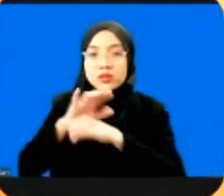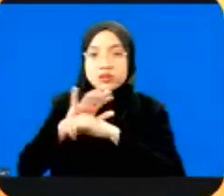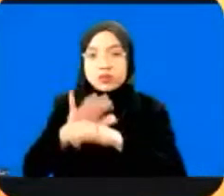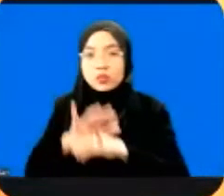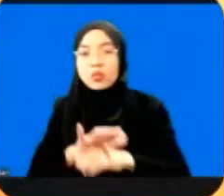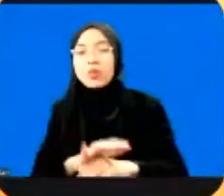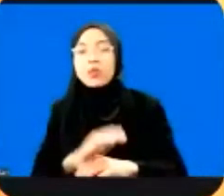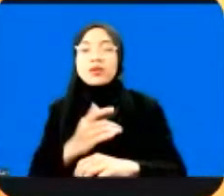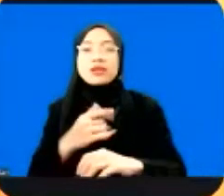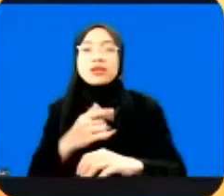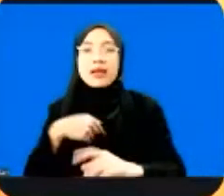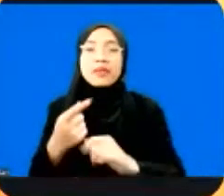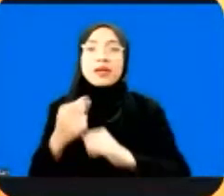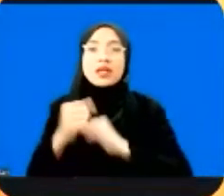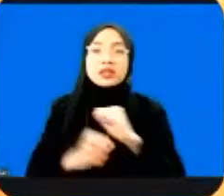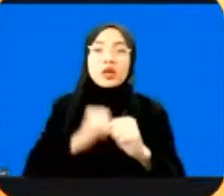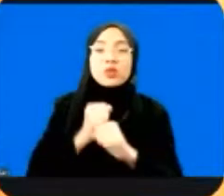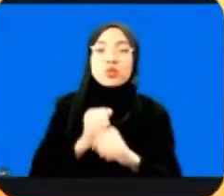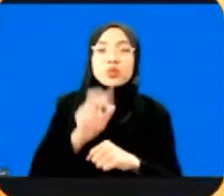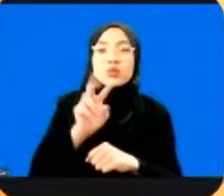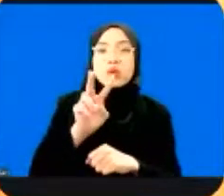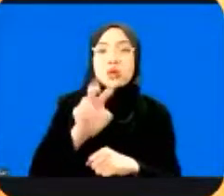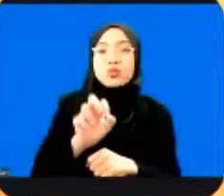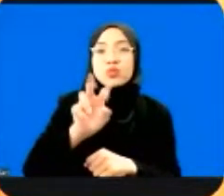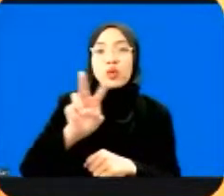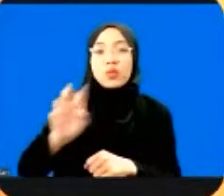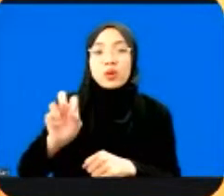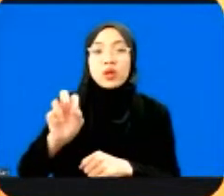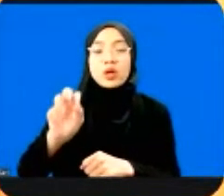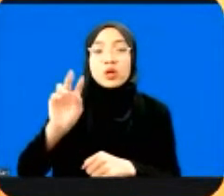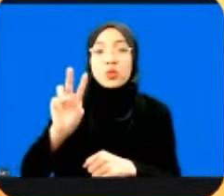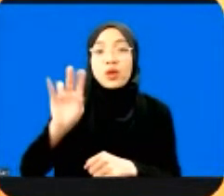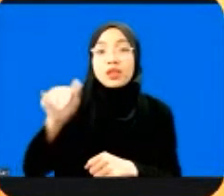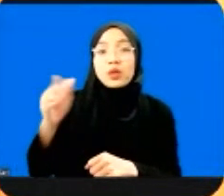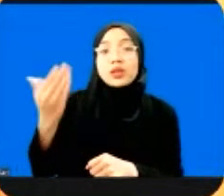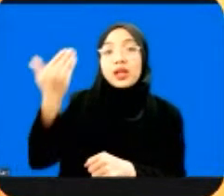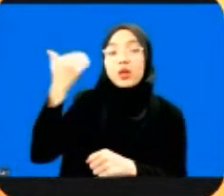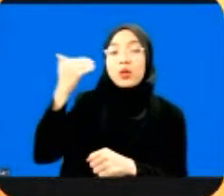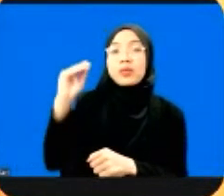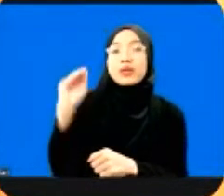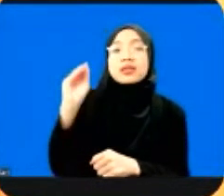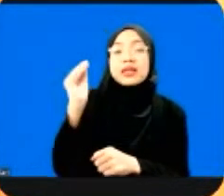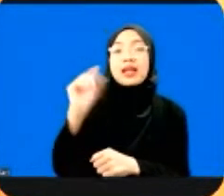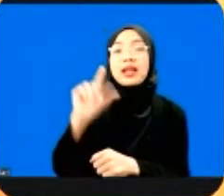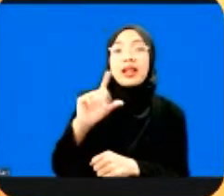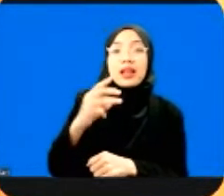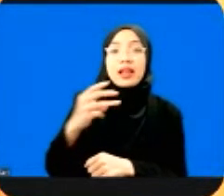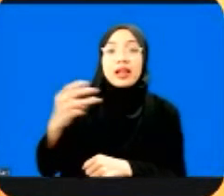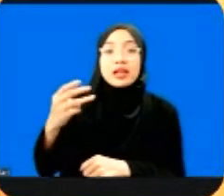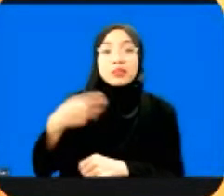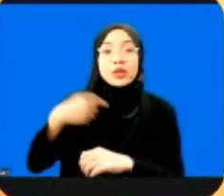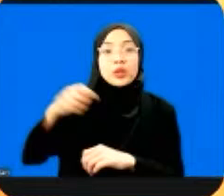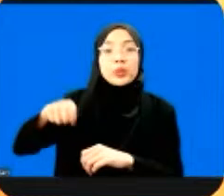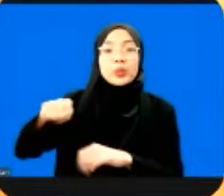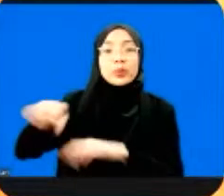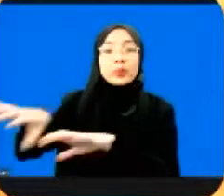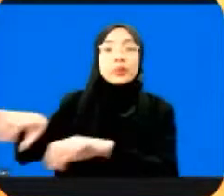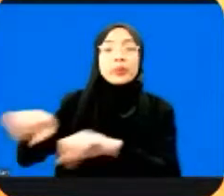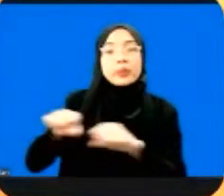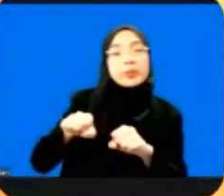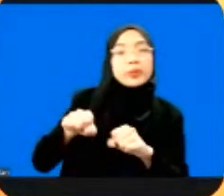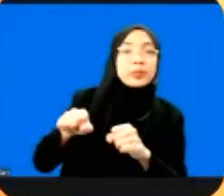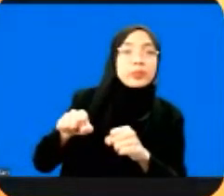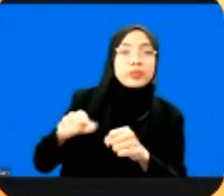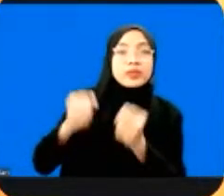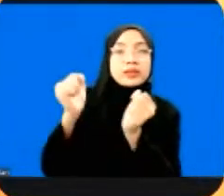years ago, President Lee was criminally punished for stock price manipulation, which means